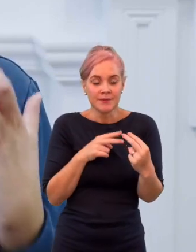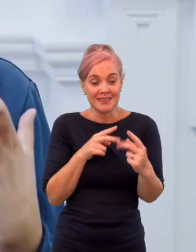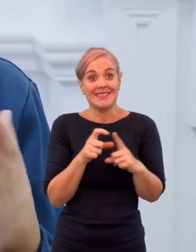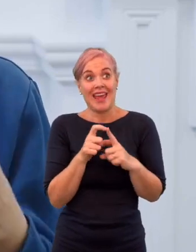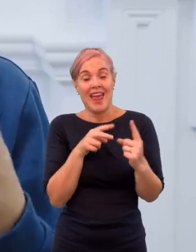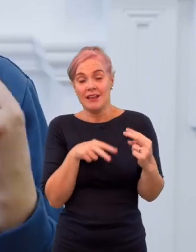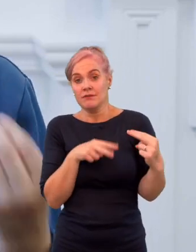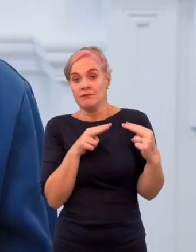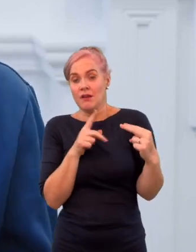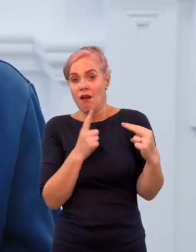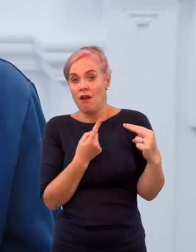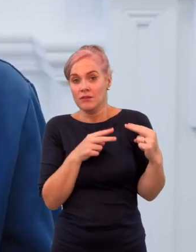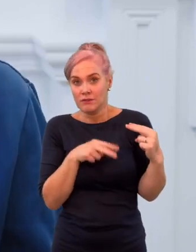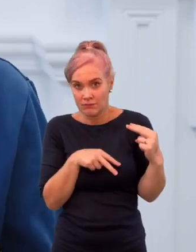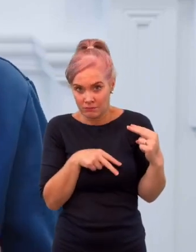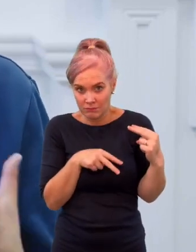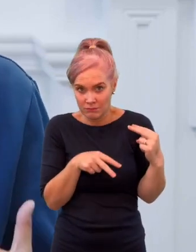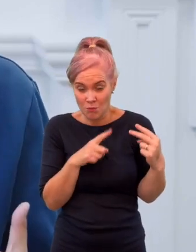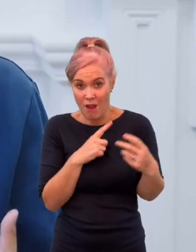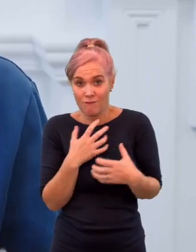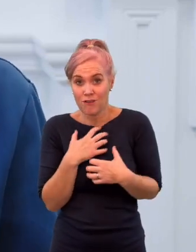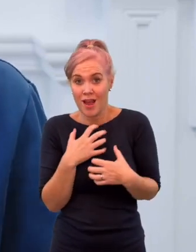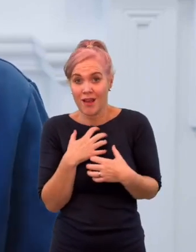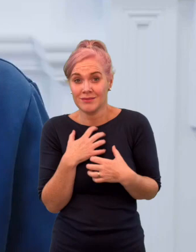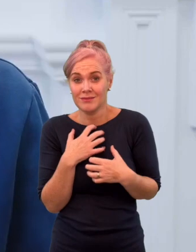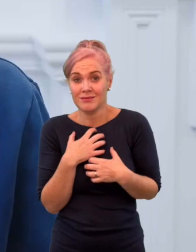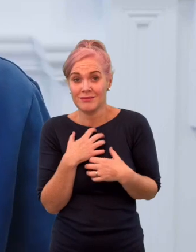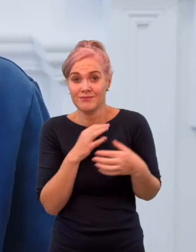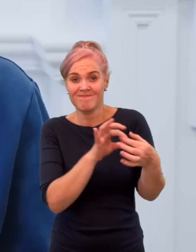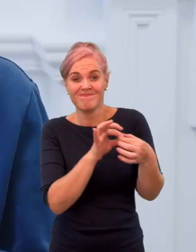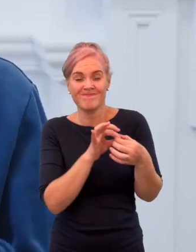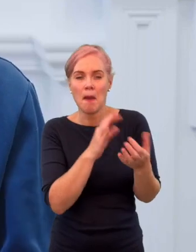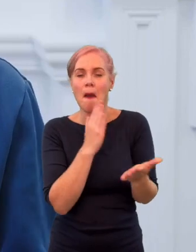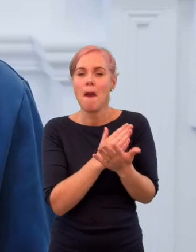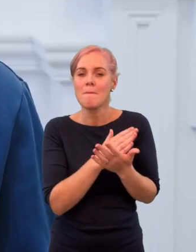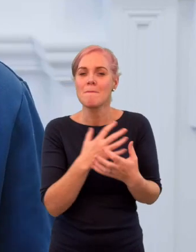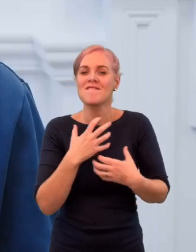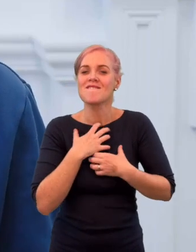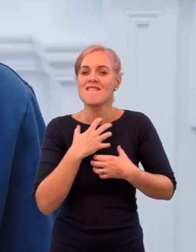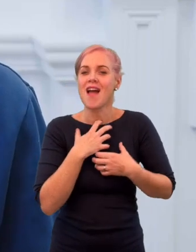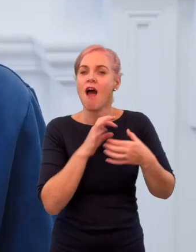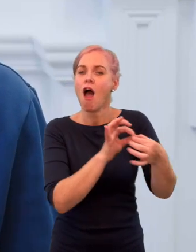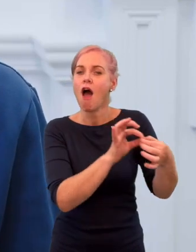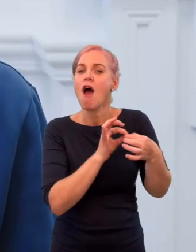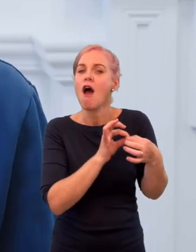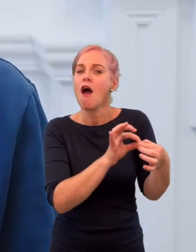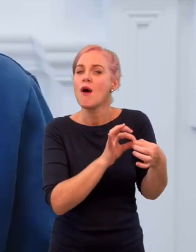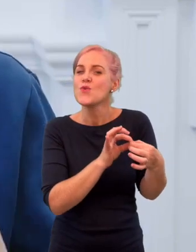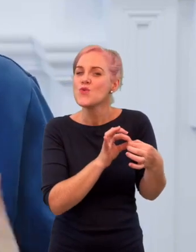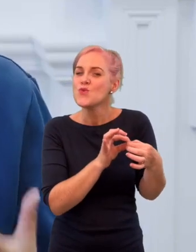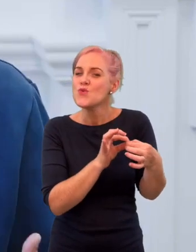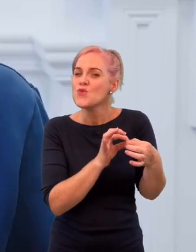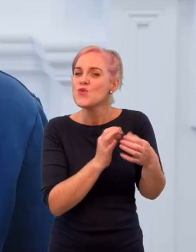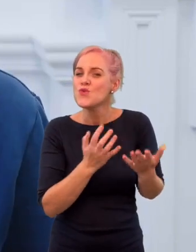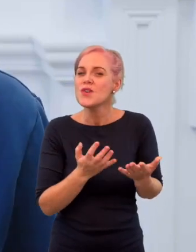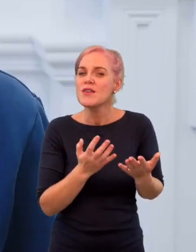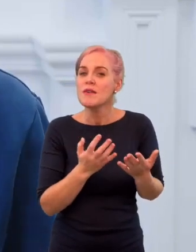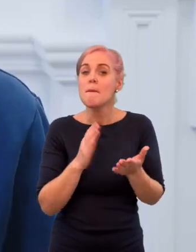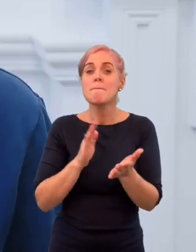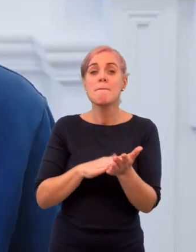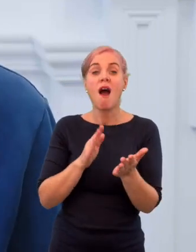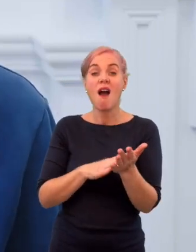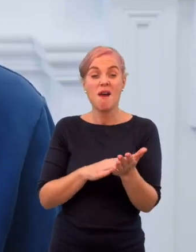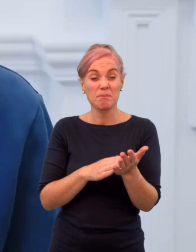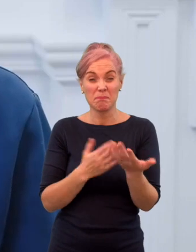she sees her dad and she can barely look at him because she's that afraid of him. And so with her relationship with her dad, it's very much a fear-based